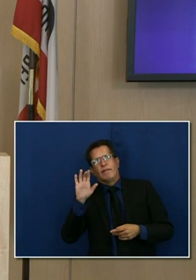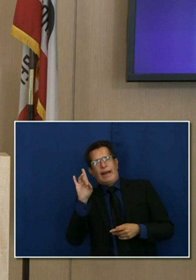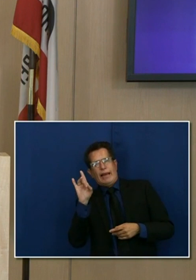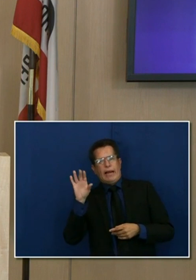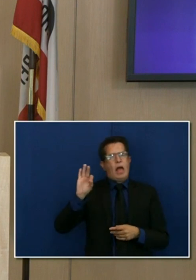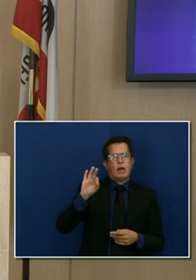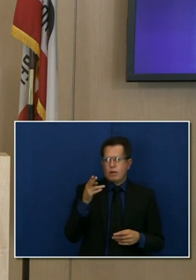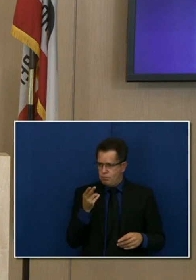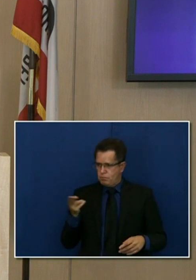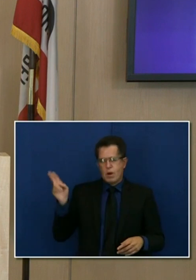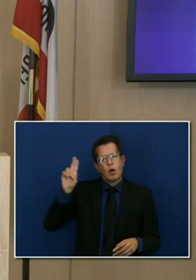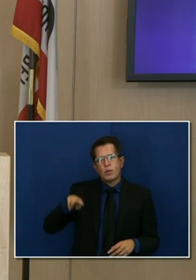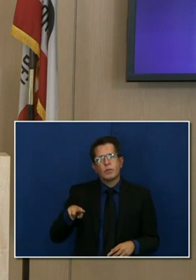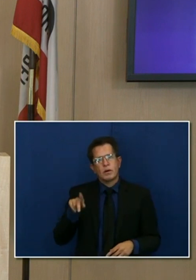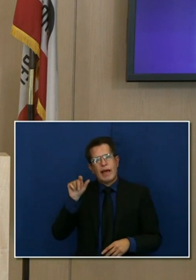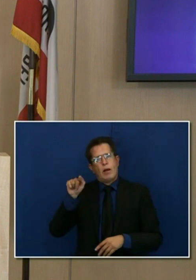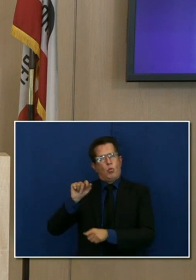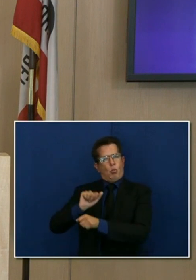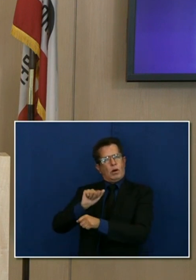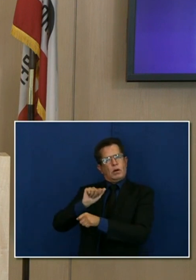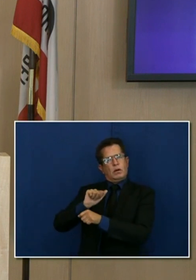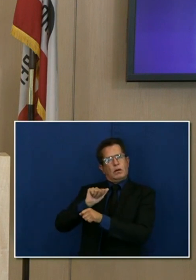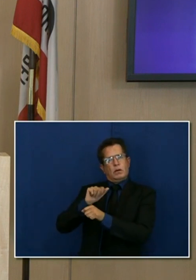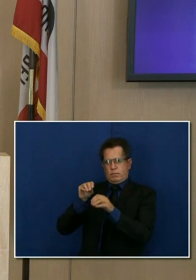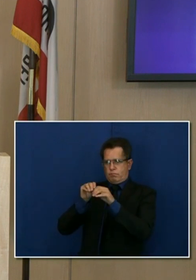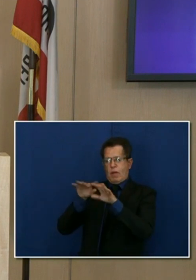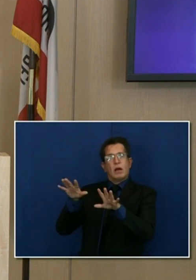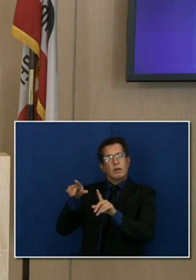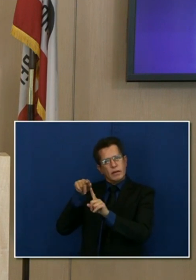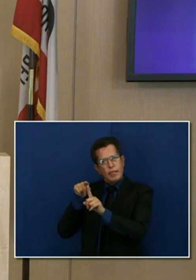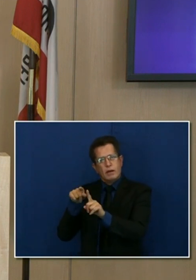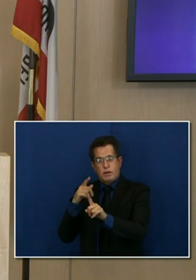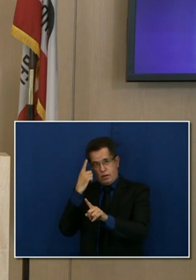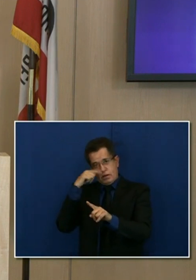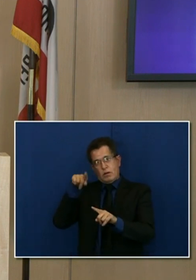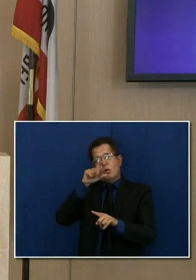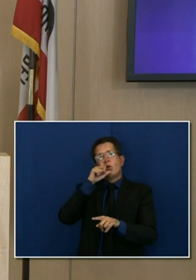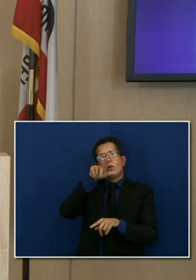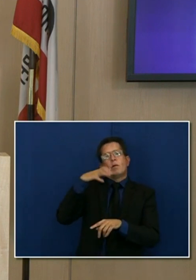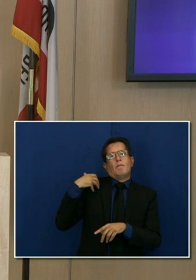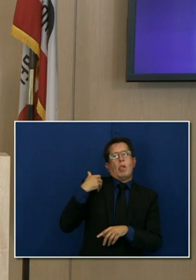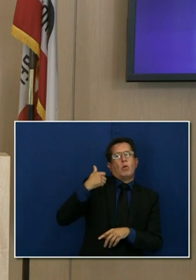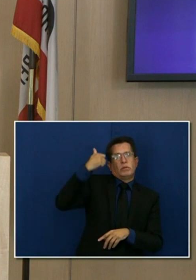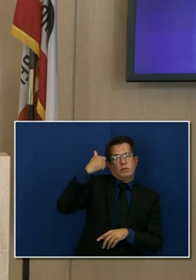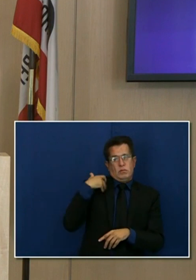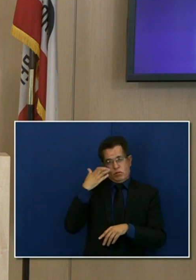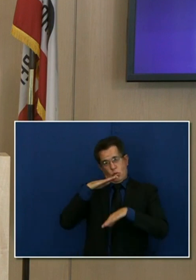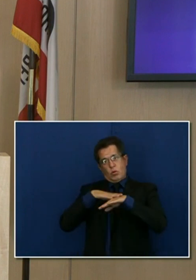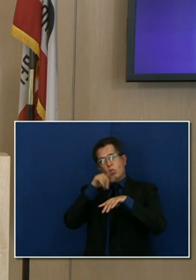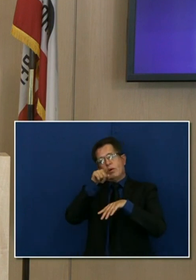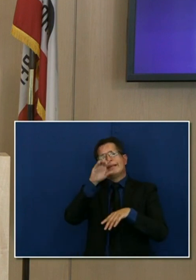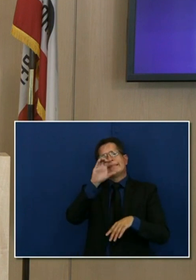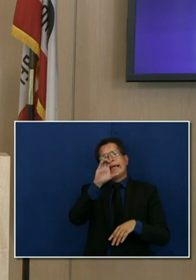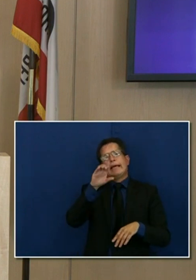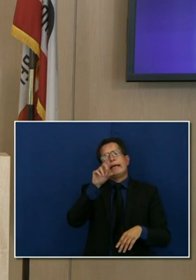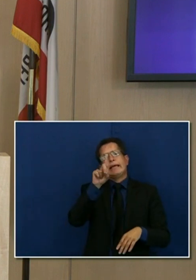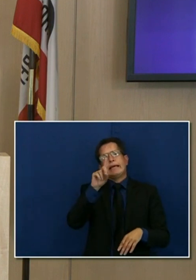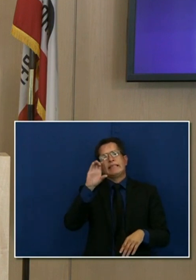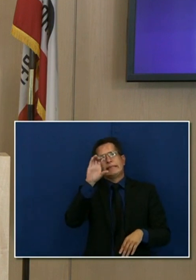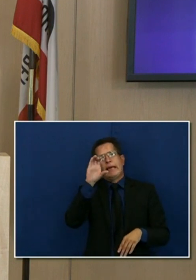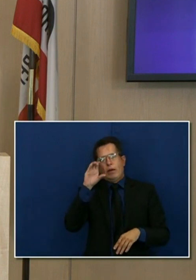2,589 cases. And for employers, I want to bring attention to CDC's employee